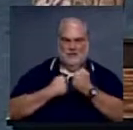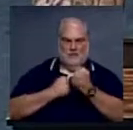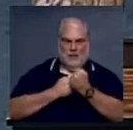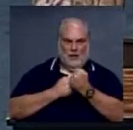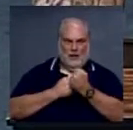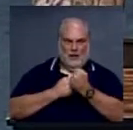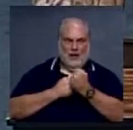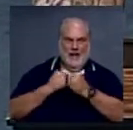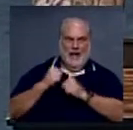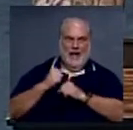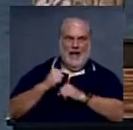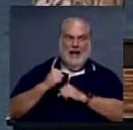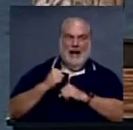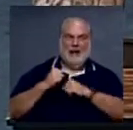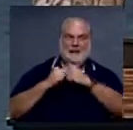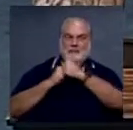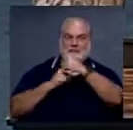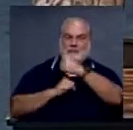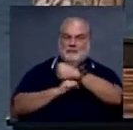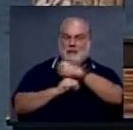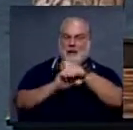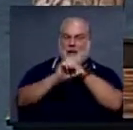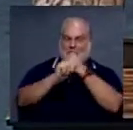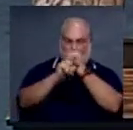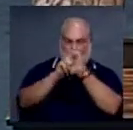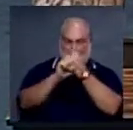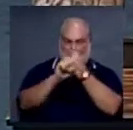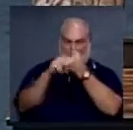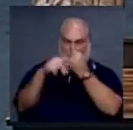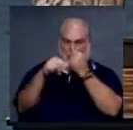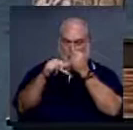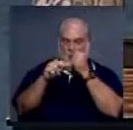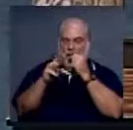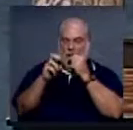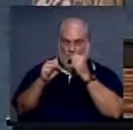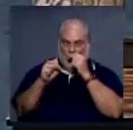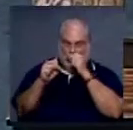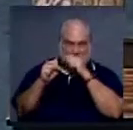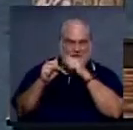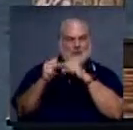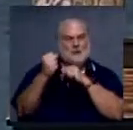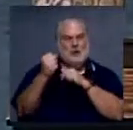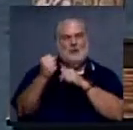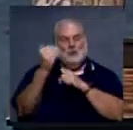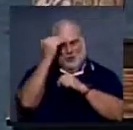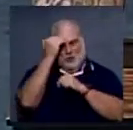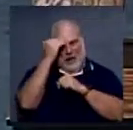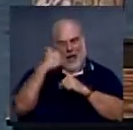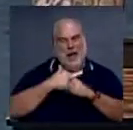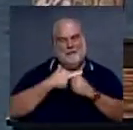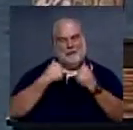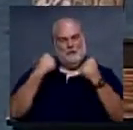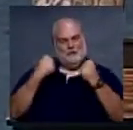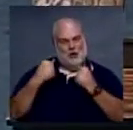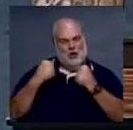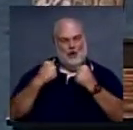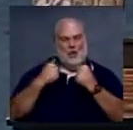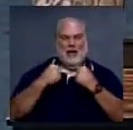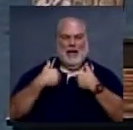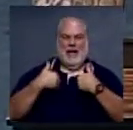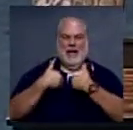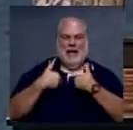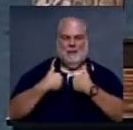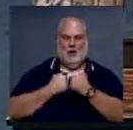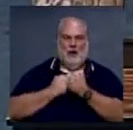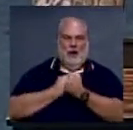of Care Paws on the Runway at the Governor's Mansion, which has raised a lot of money, so you can tell I'm a big animal lover. I